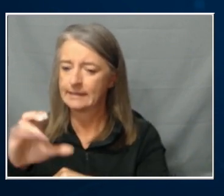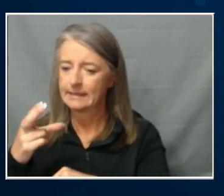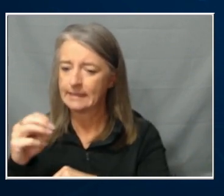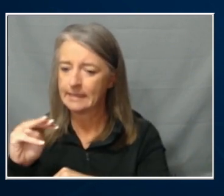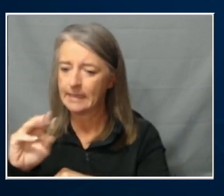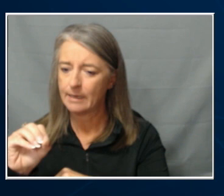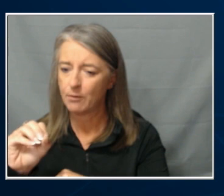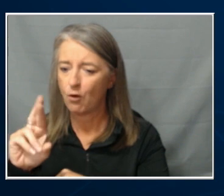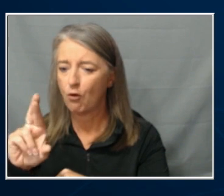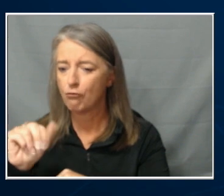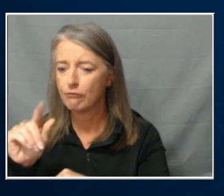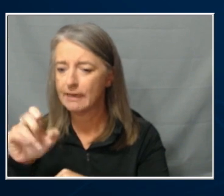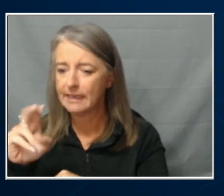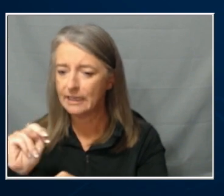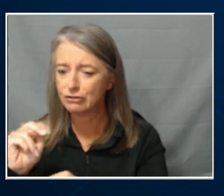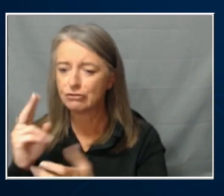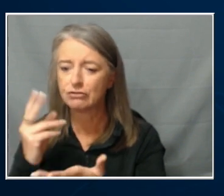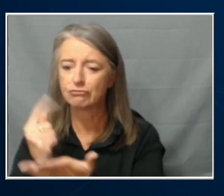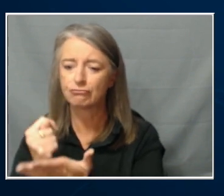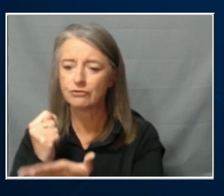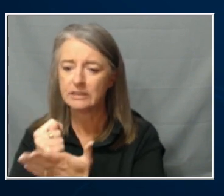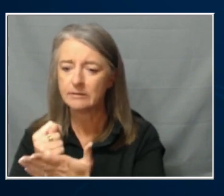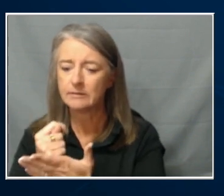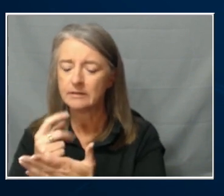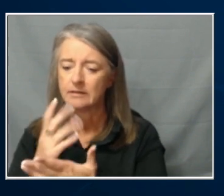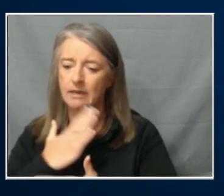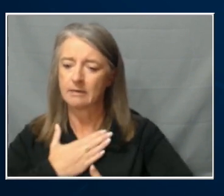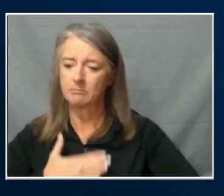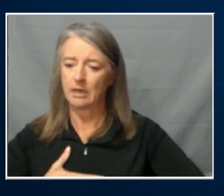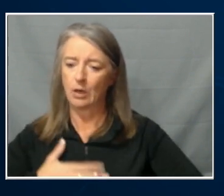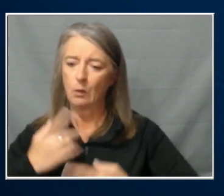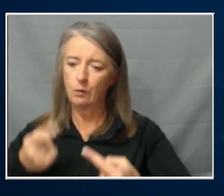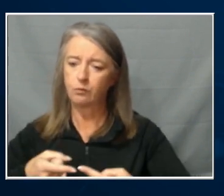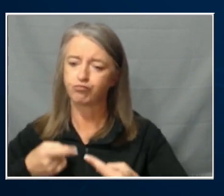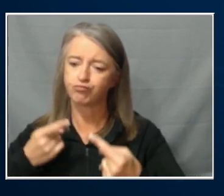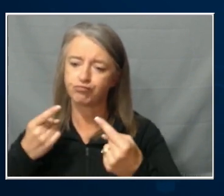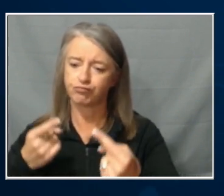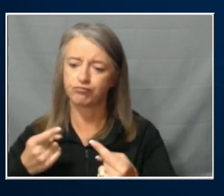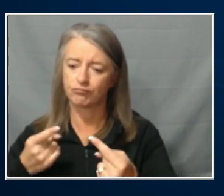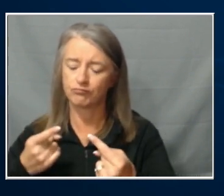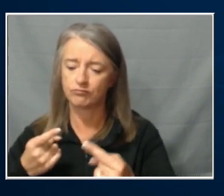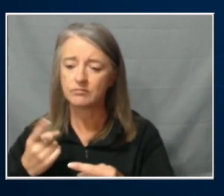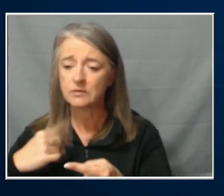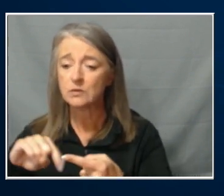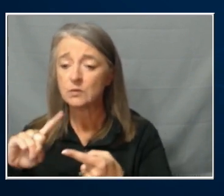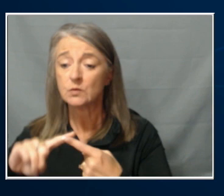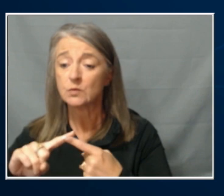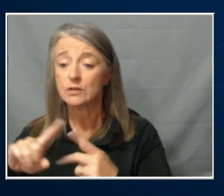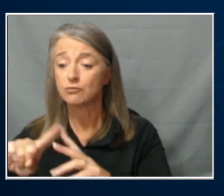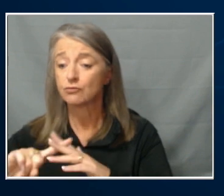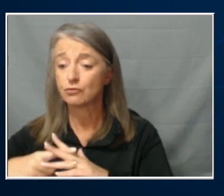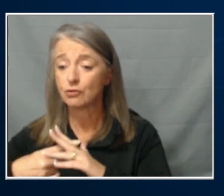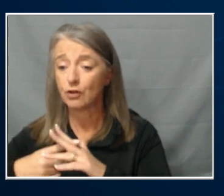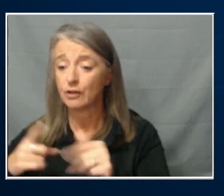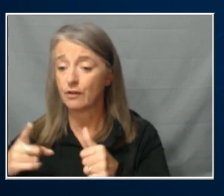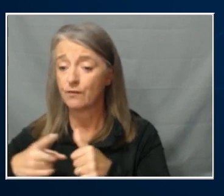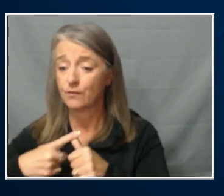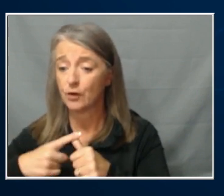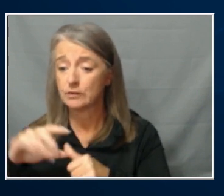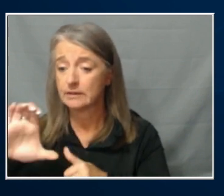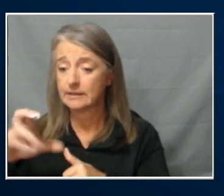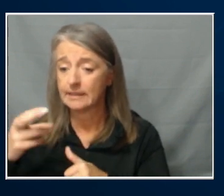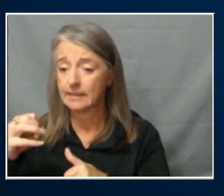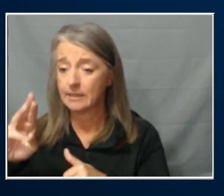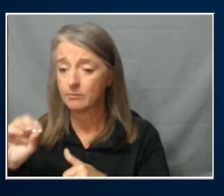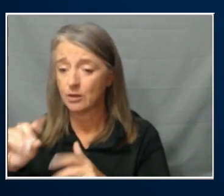and radiation and treatments like this are on your body. And when he started getting the first round of